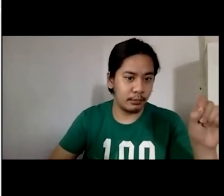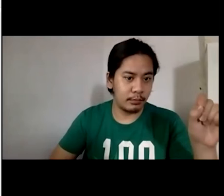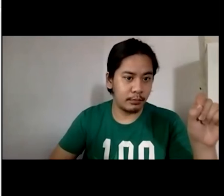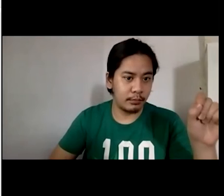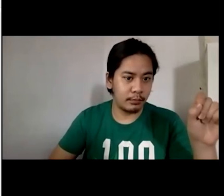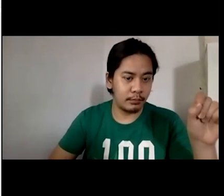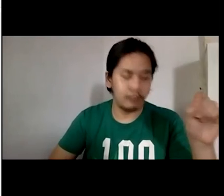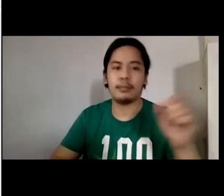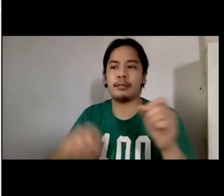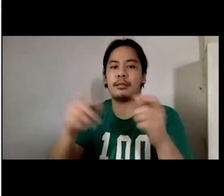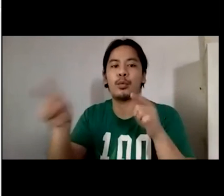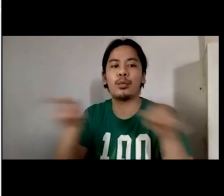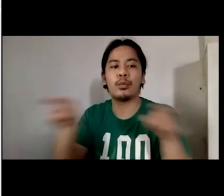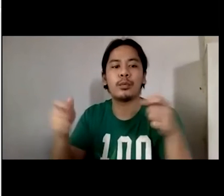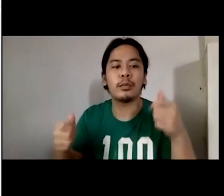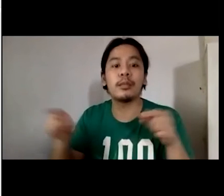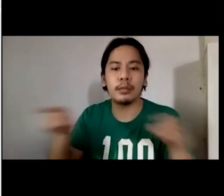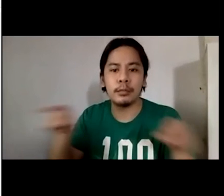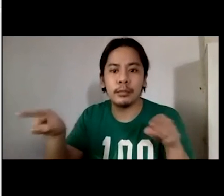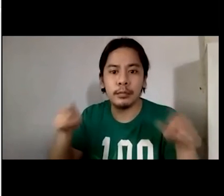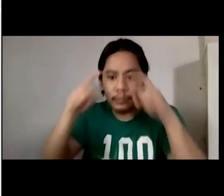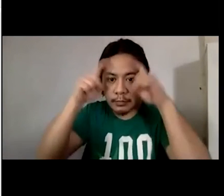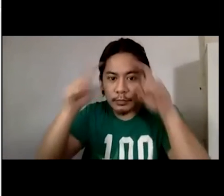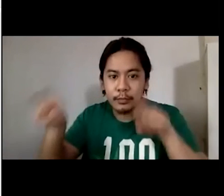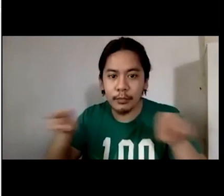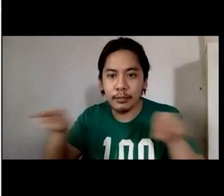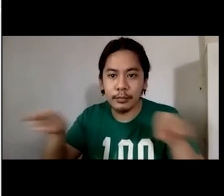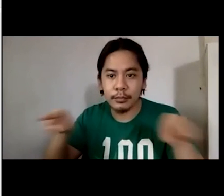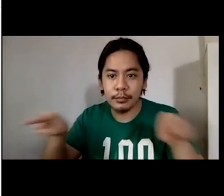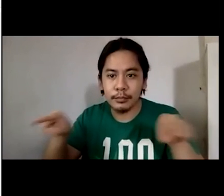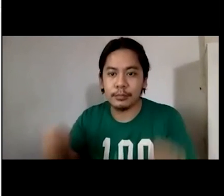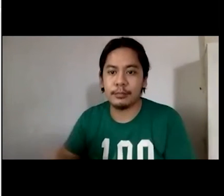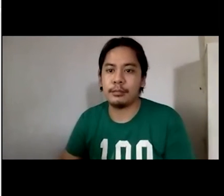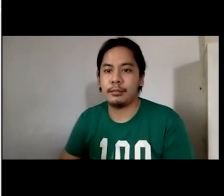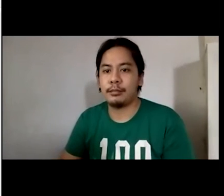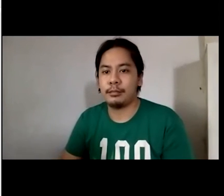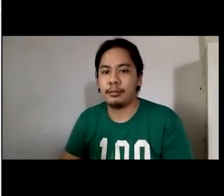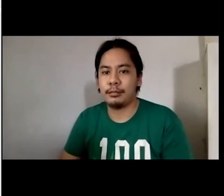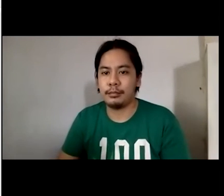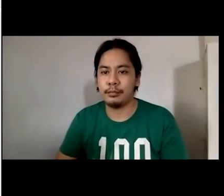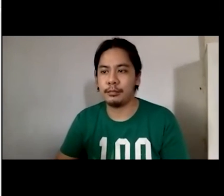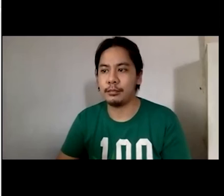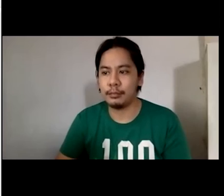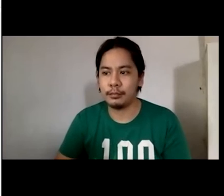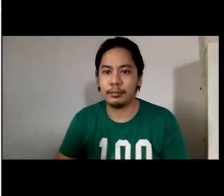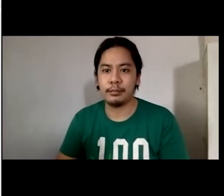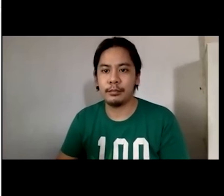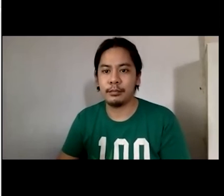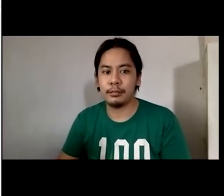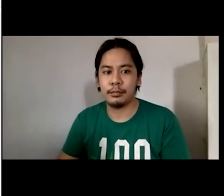had a point though, where we can adjust the pen and ball pen to coincide with the